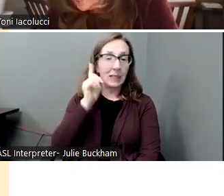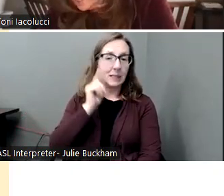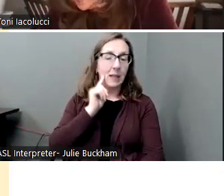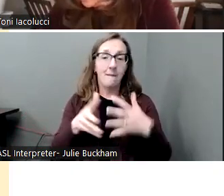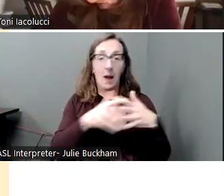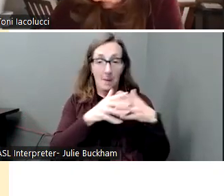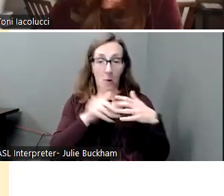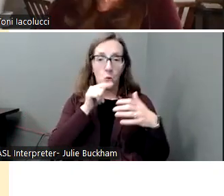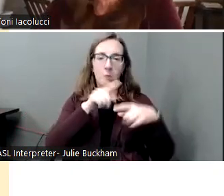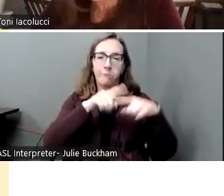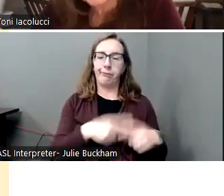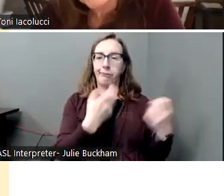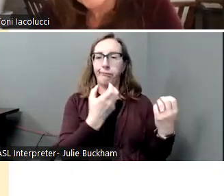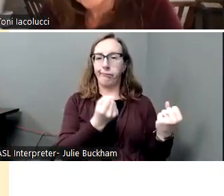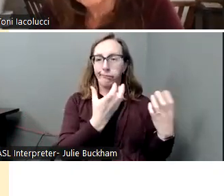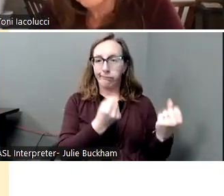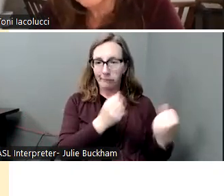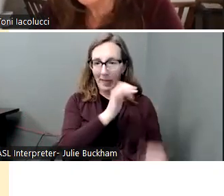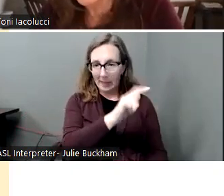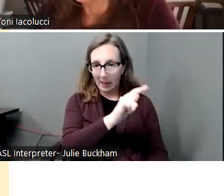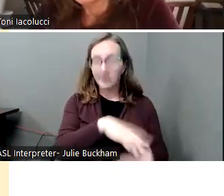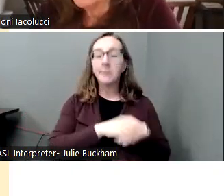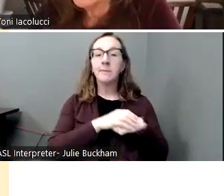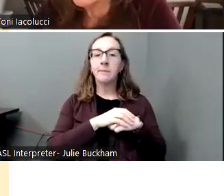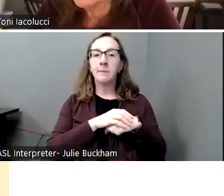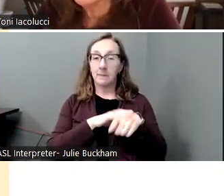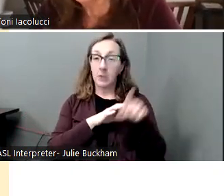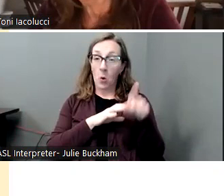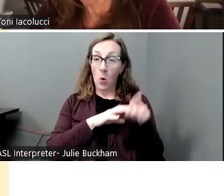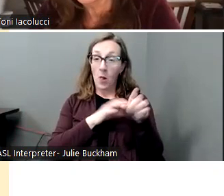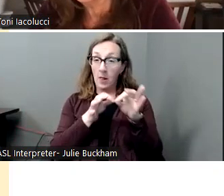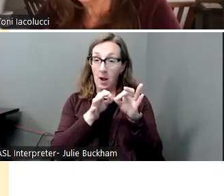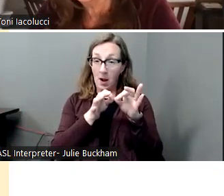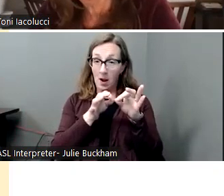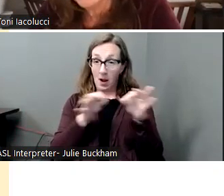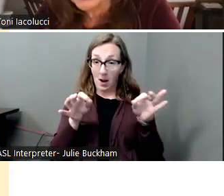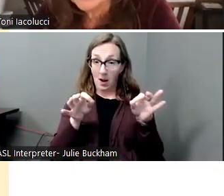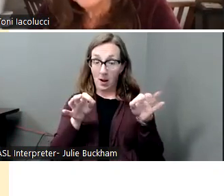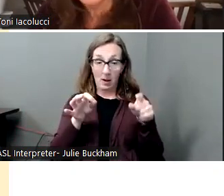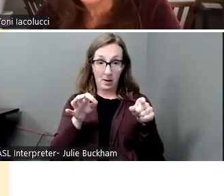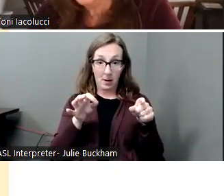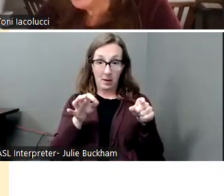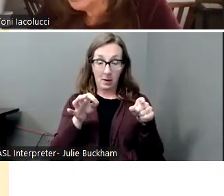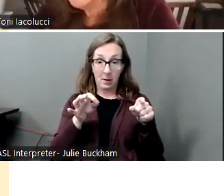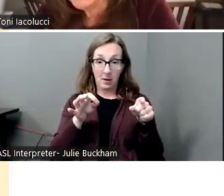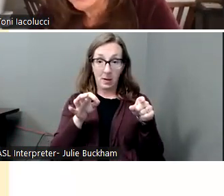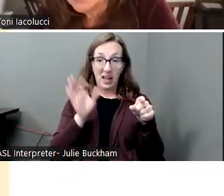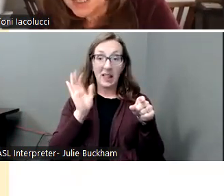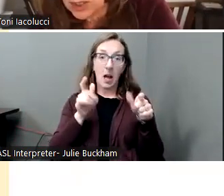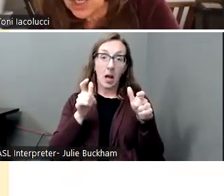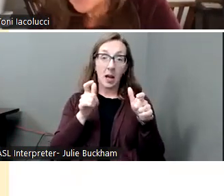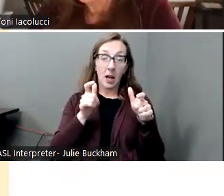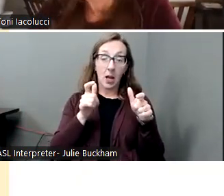Language. The wording here really takes the focus off of the larger population of people who